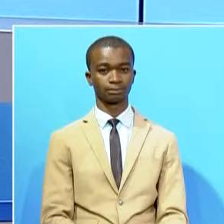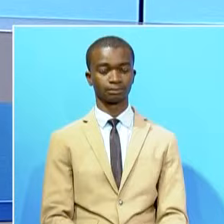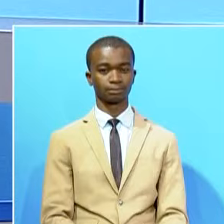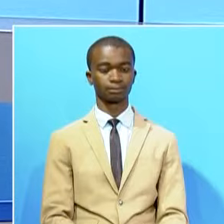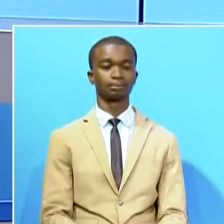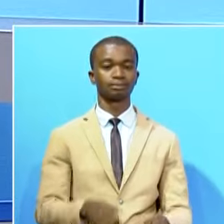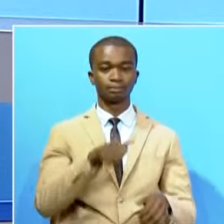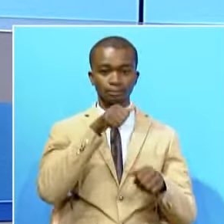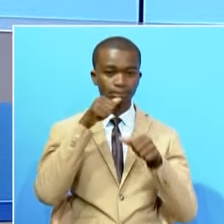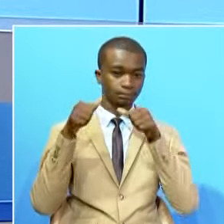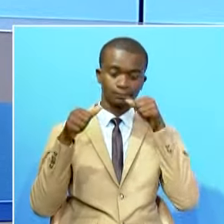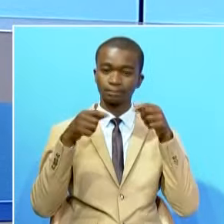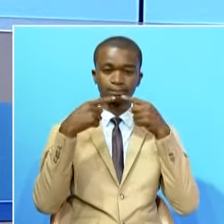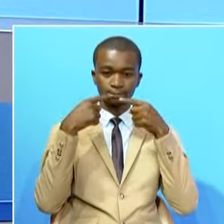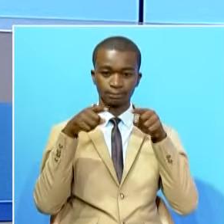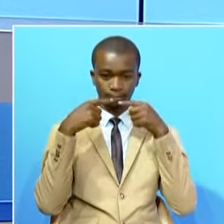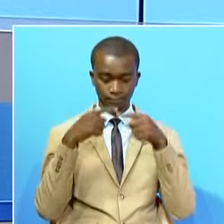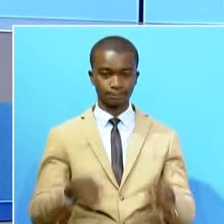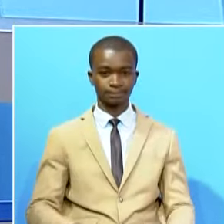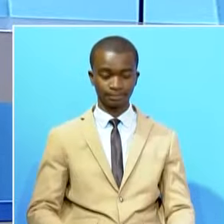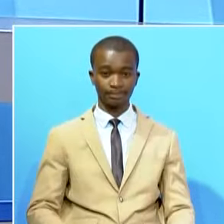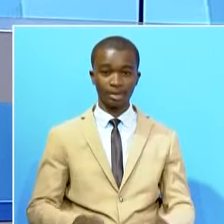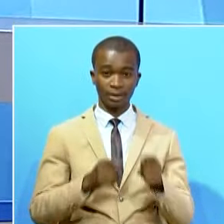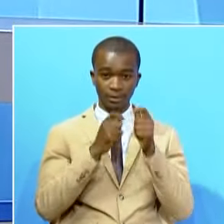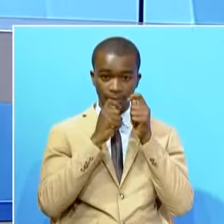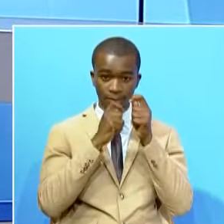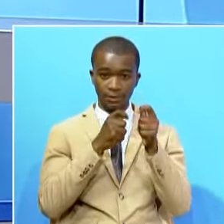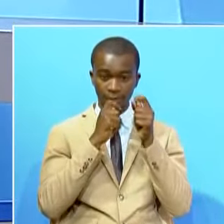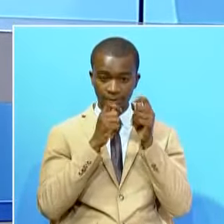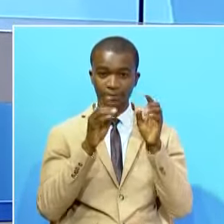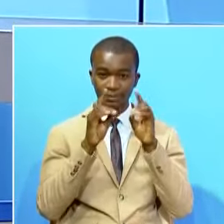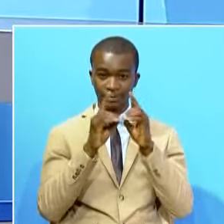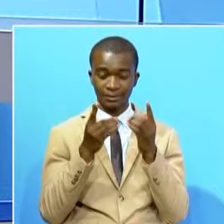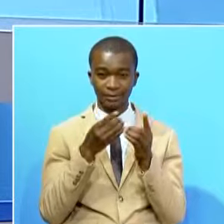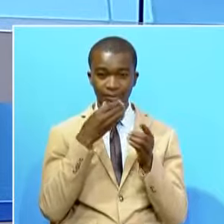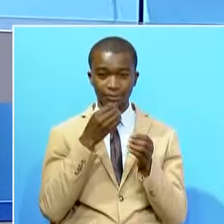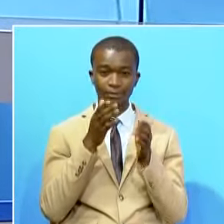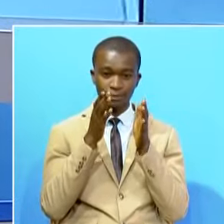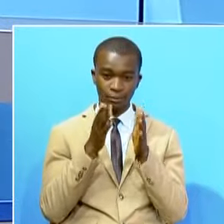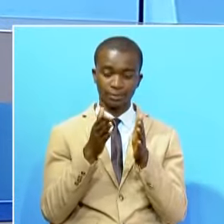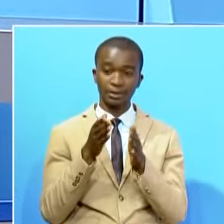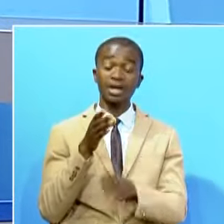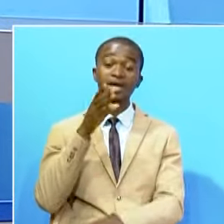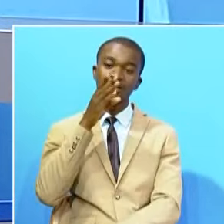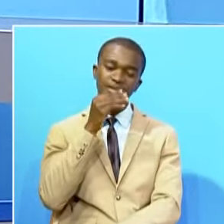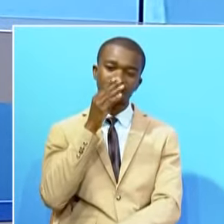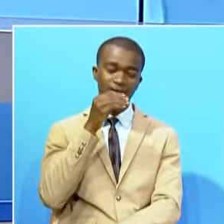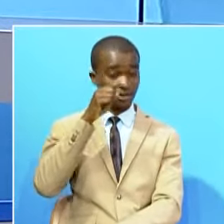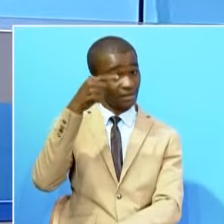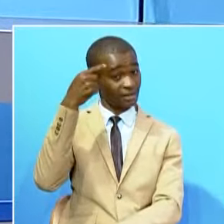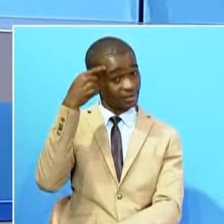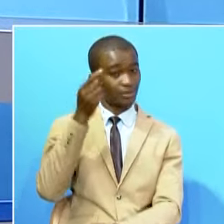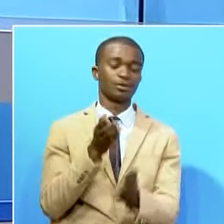In agriculture news, Mazabuka District Commissioner Oliver Mulomba says government through the Food Reserve